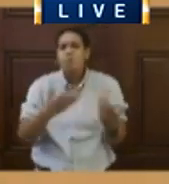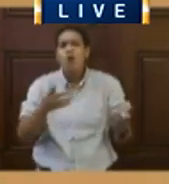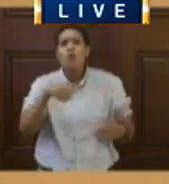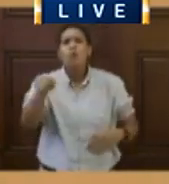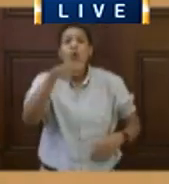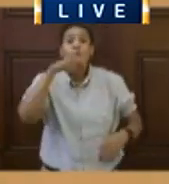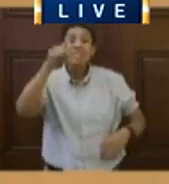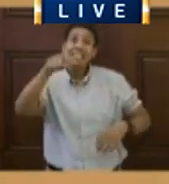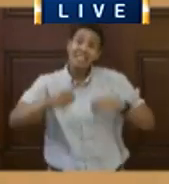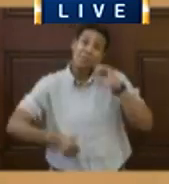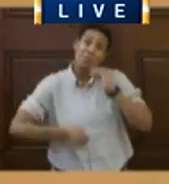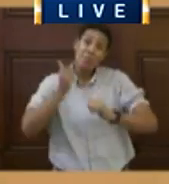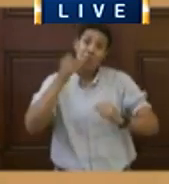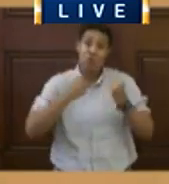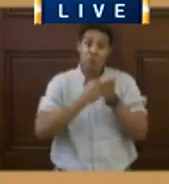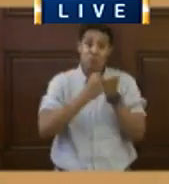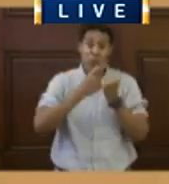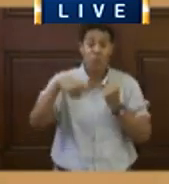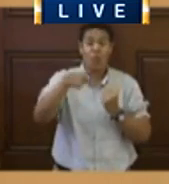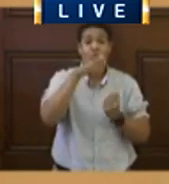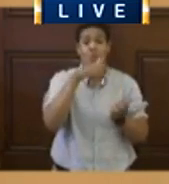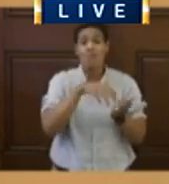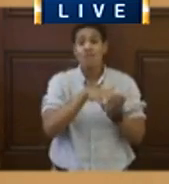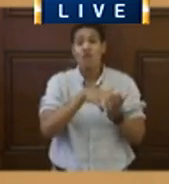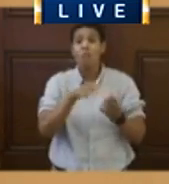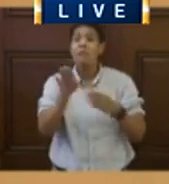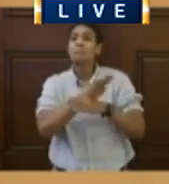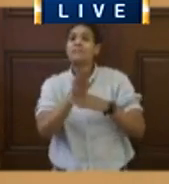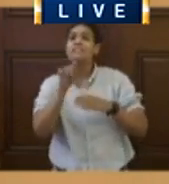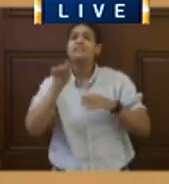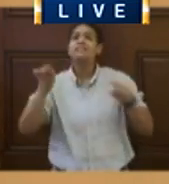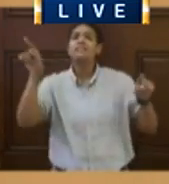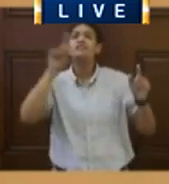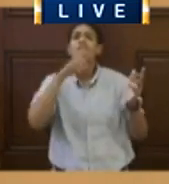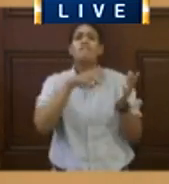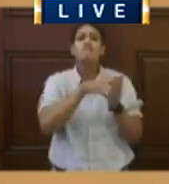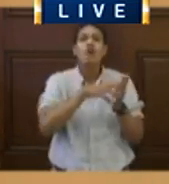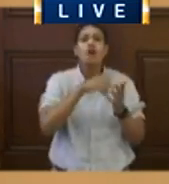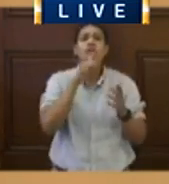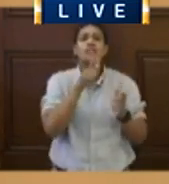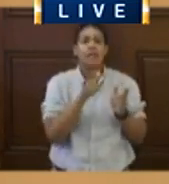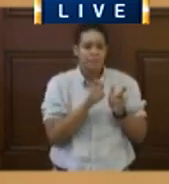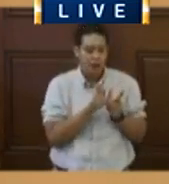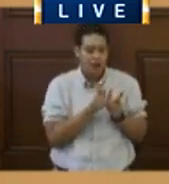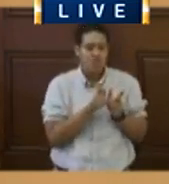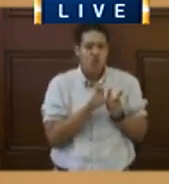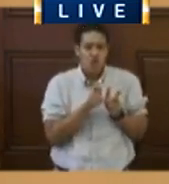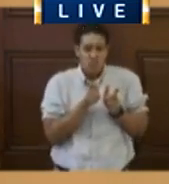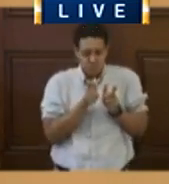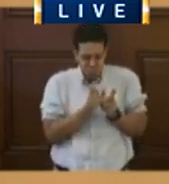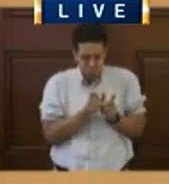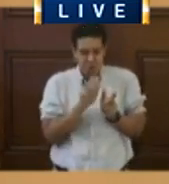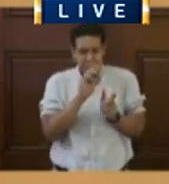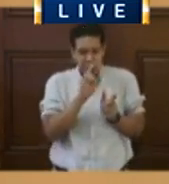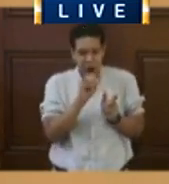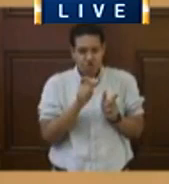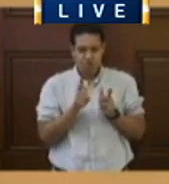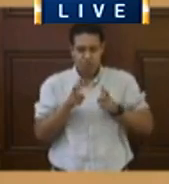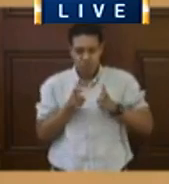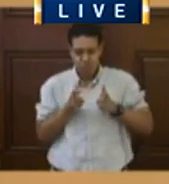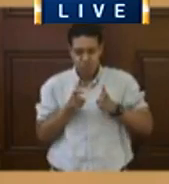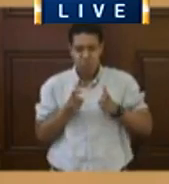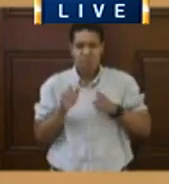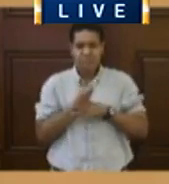most, those who are vulnerable, the businesses that are vulnerable, which will be the micro and small businesses, and the people who are vulnerable, which will be